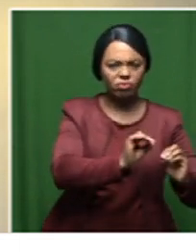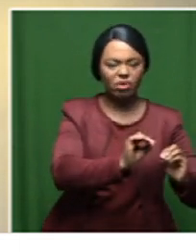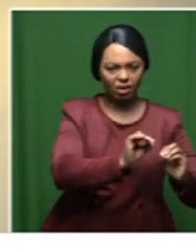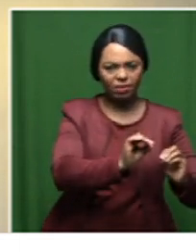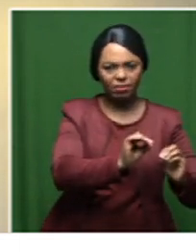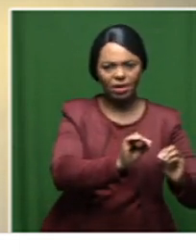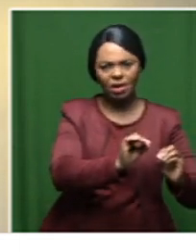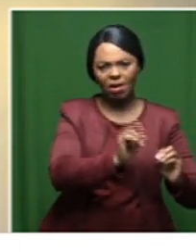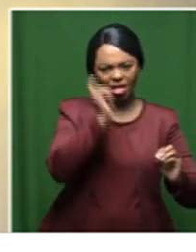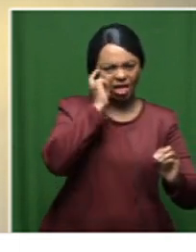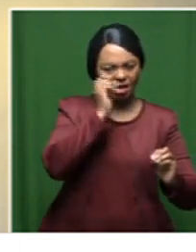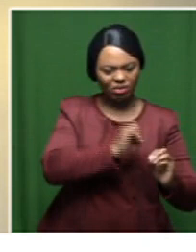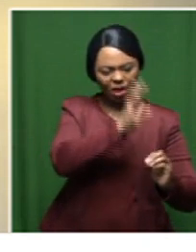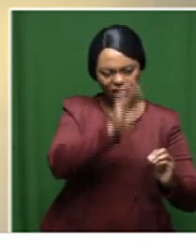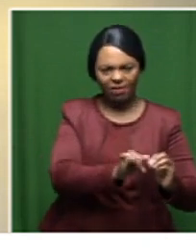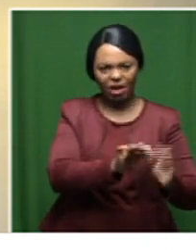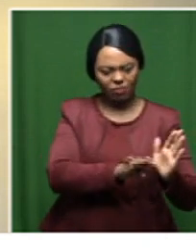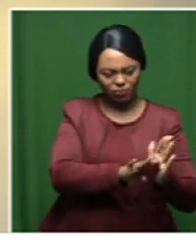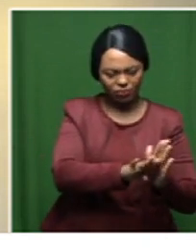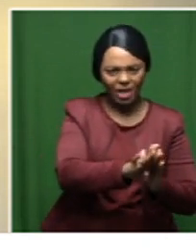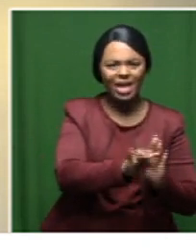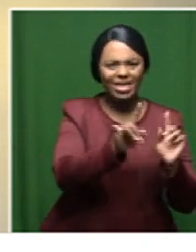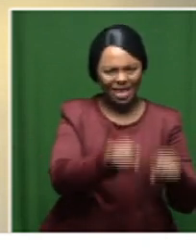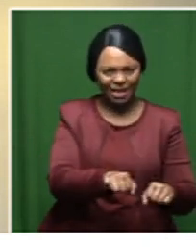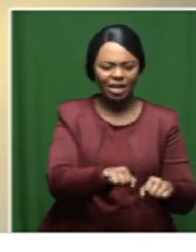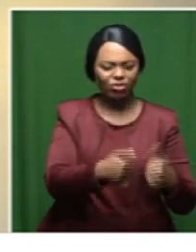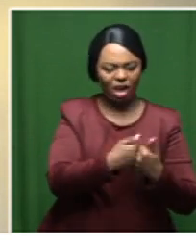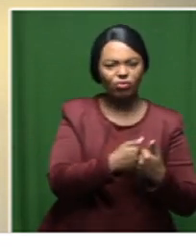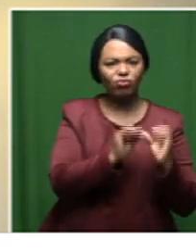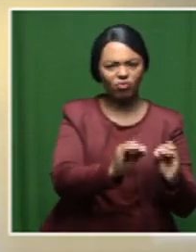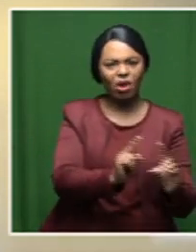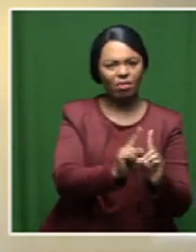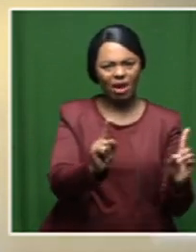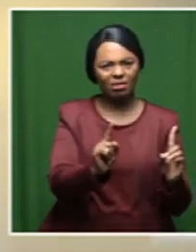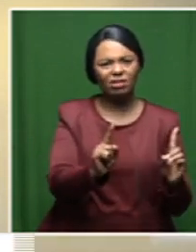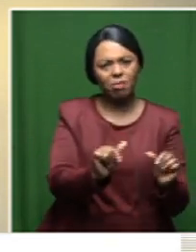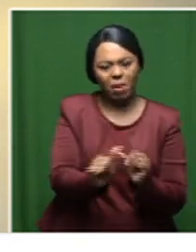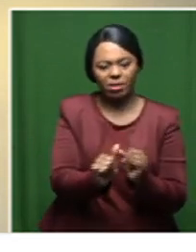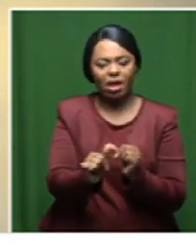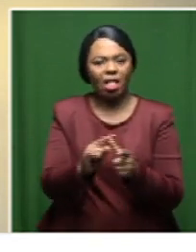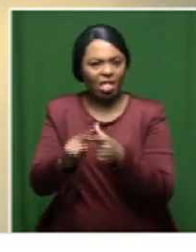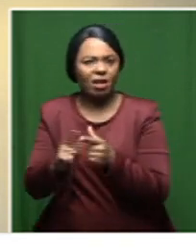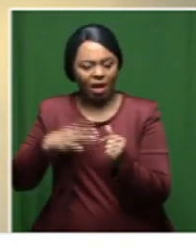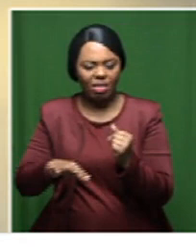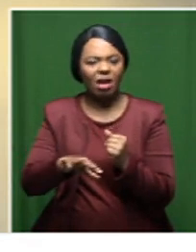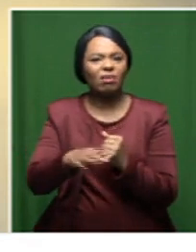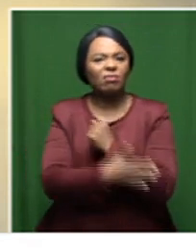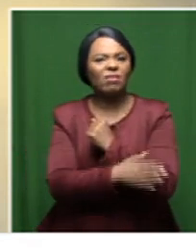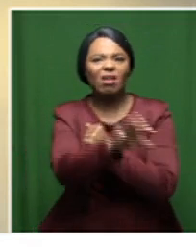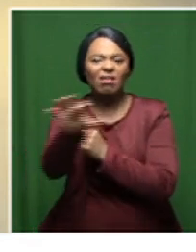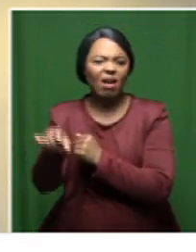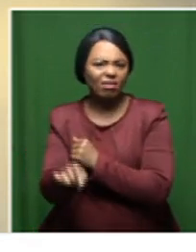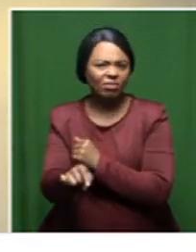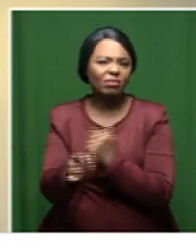thriving space. However, there are quite a lot of challenges. And these challenges range from, artists not really understanding,